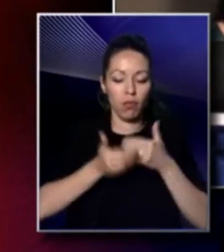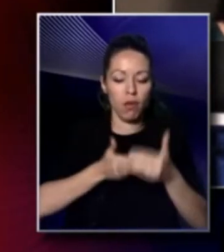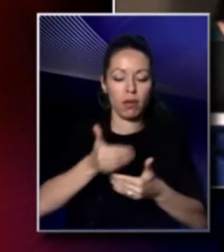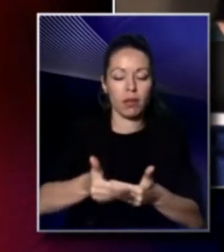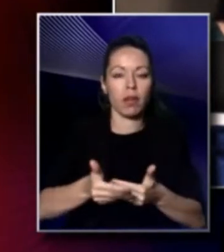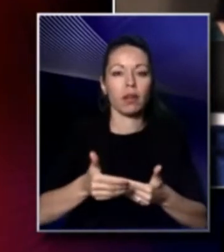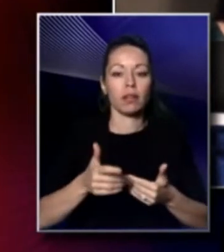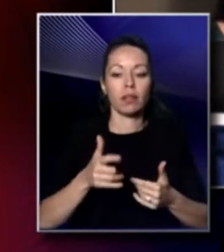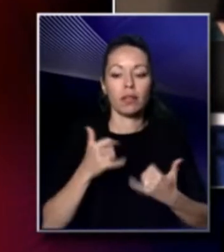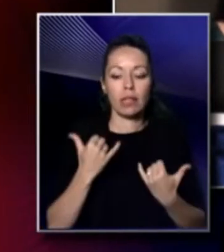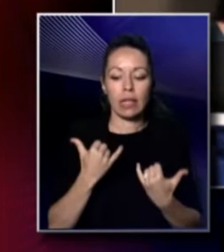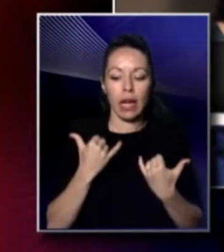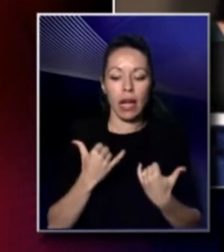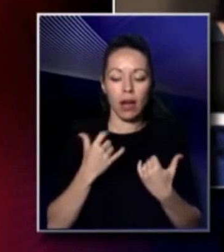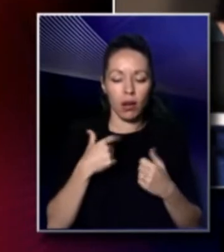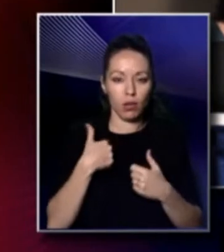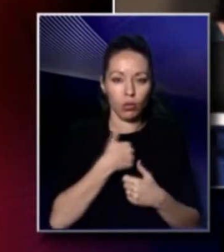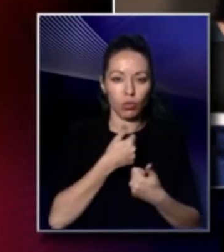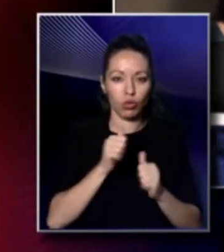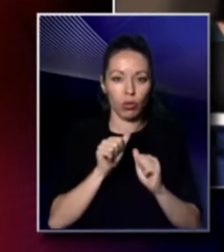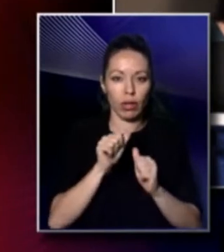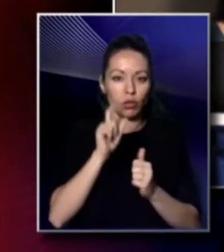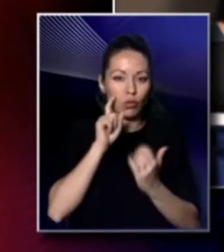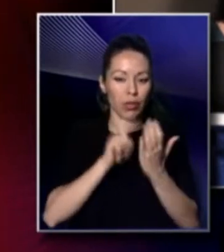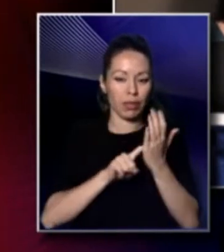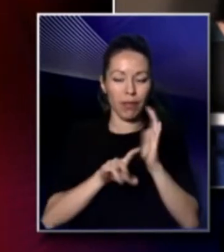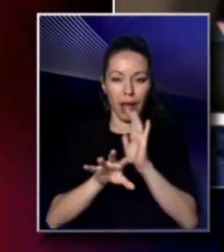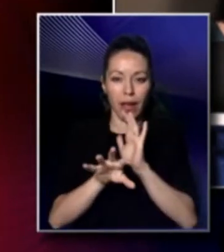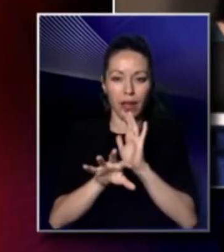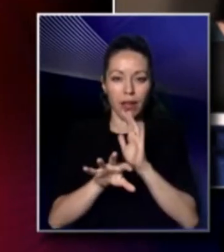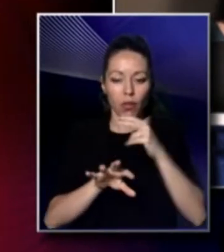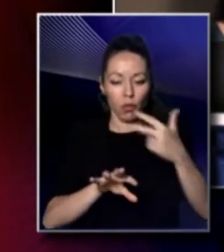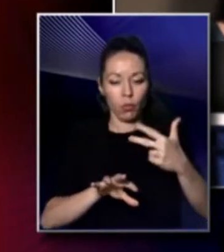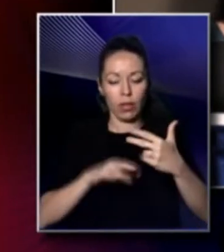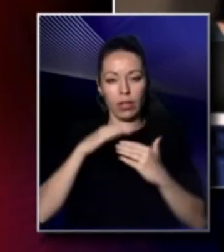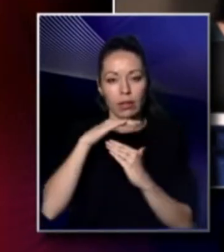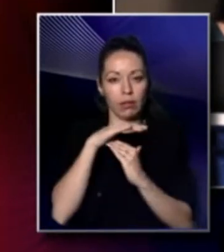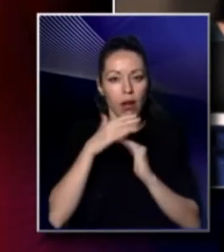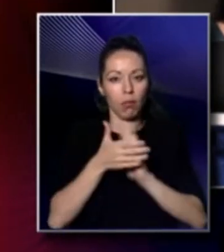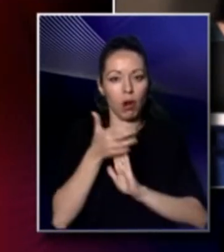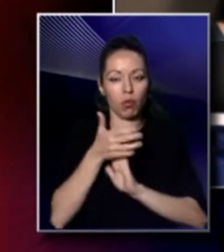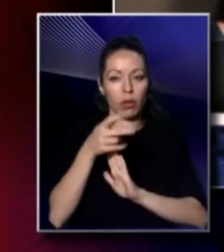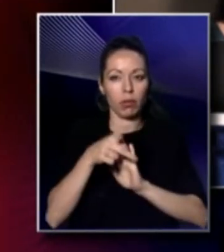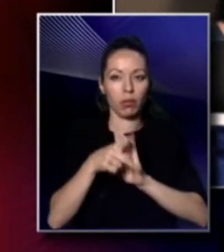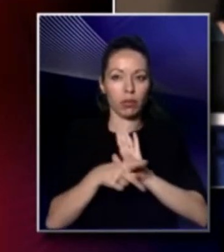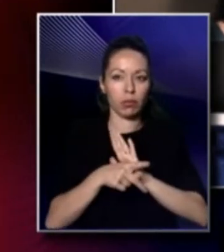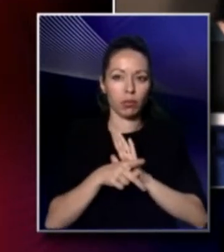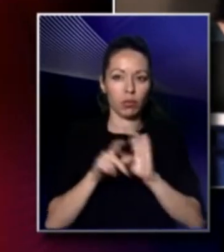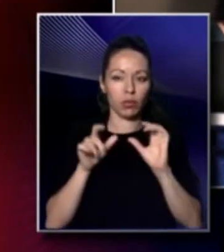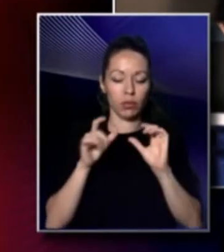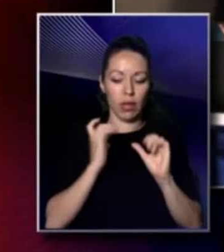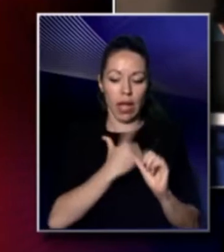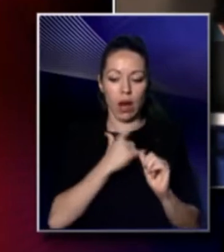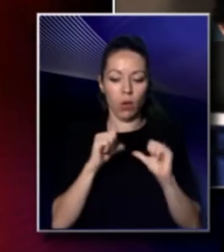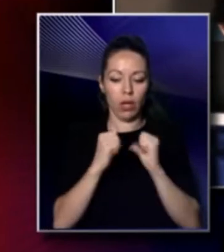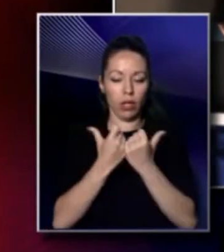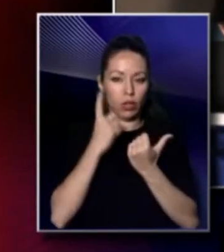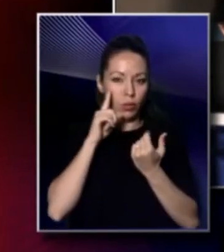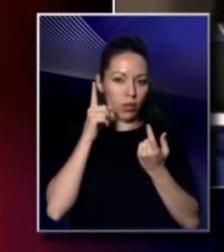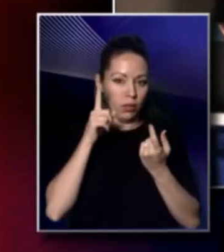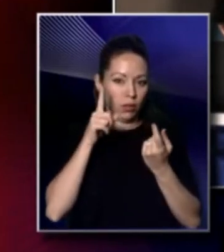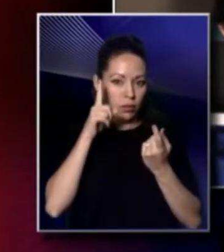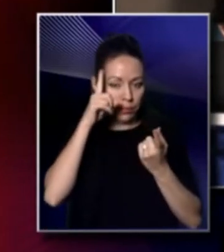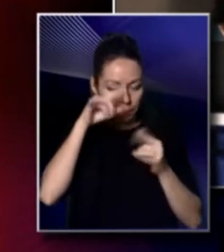on identifying, selecting 3 operating principles that the agency will